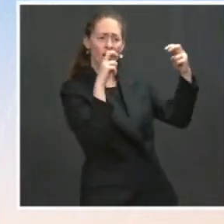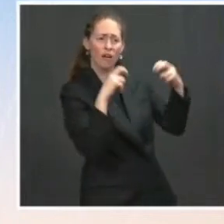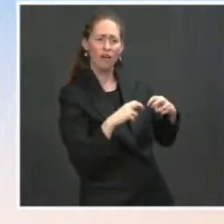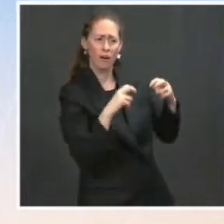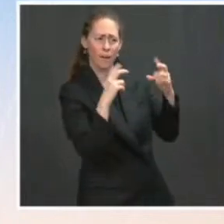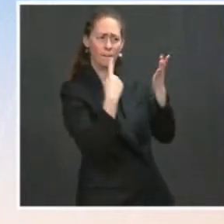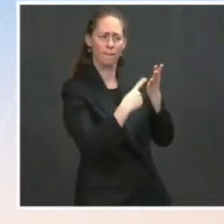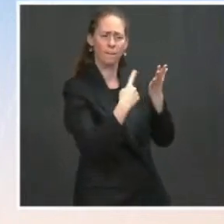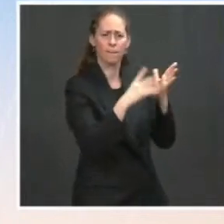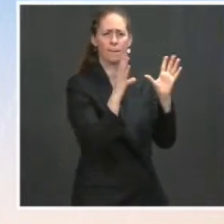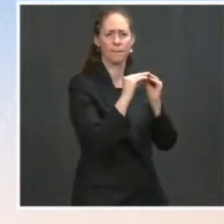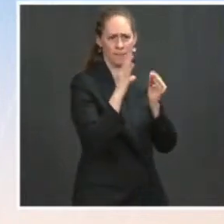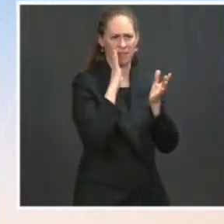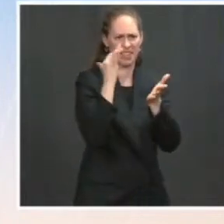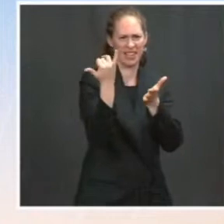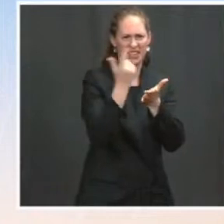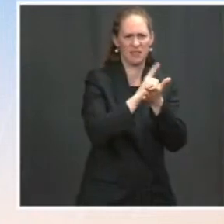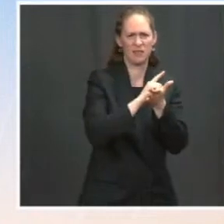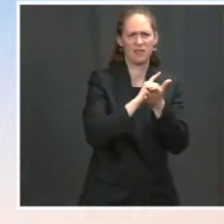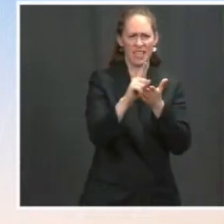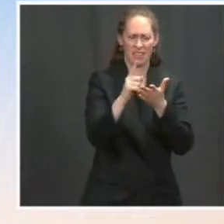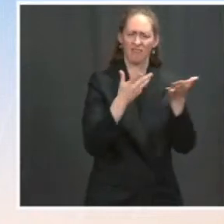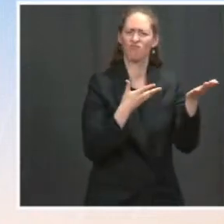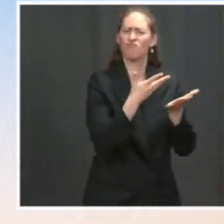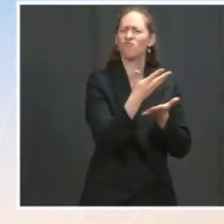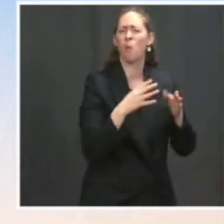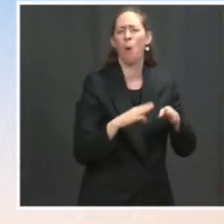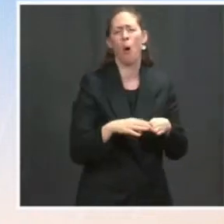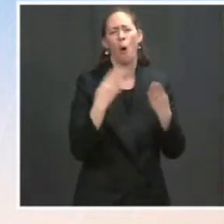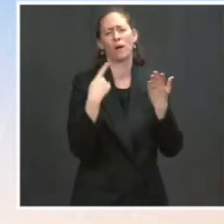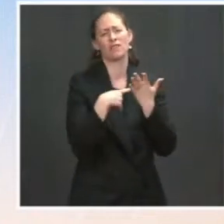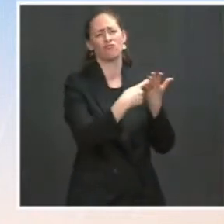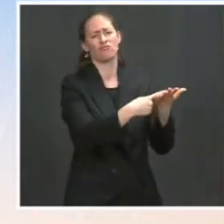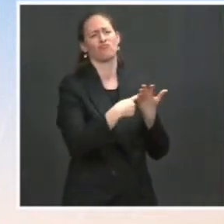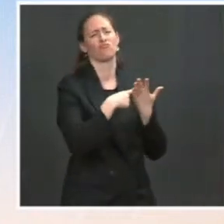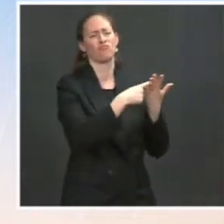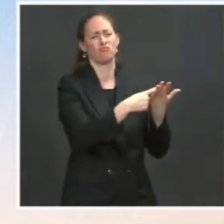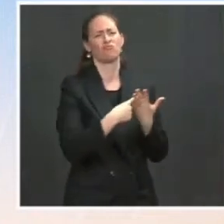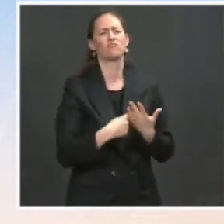very open to having a discussion about where we can find